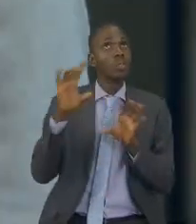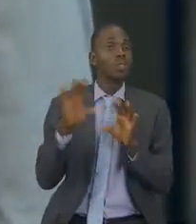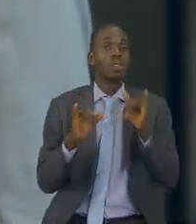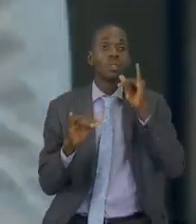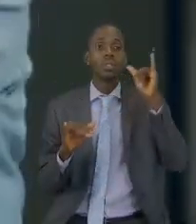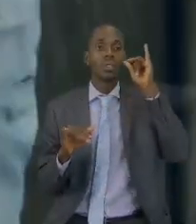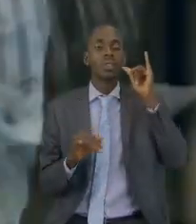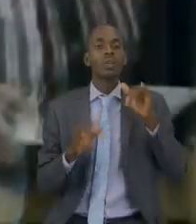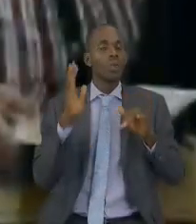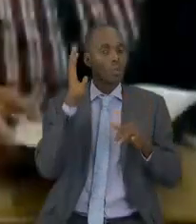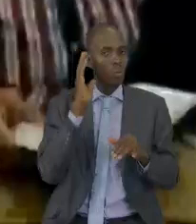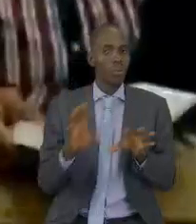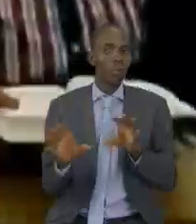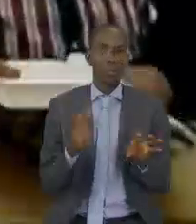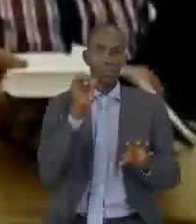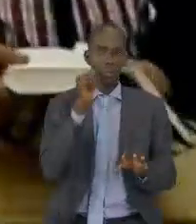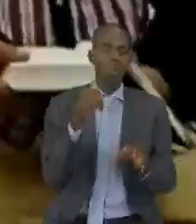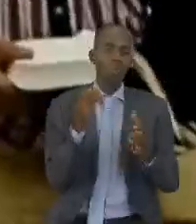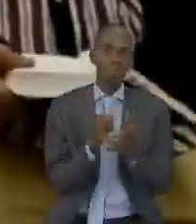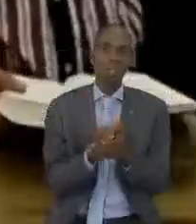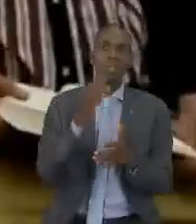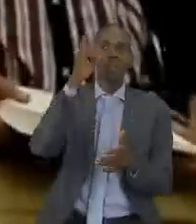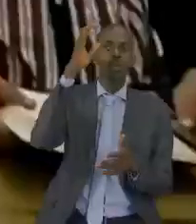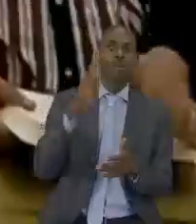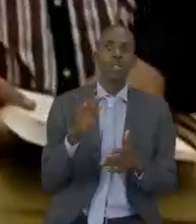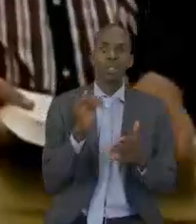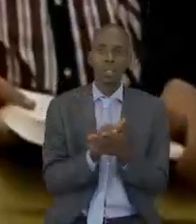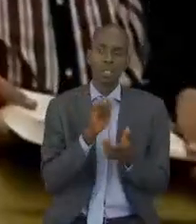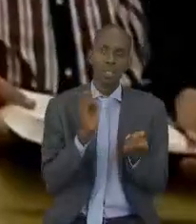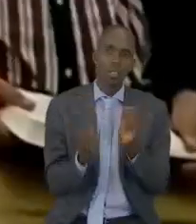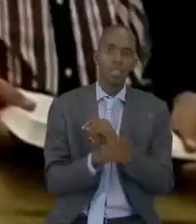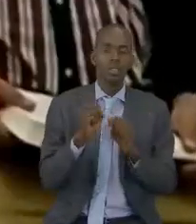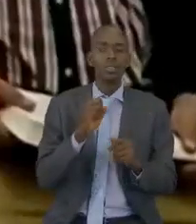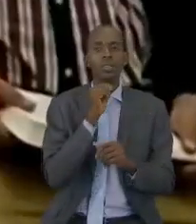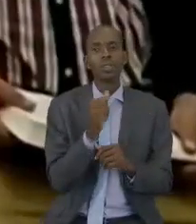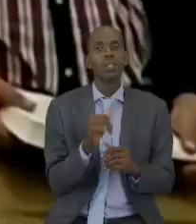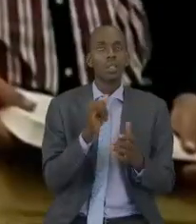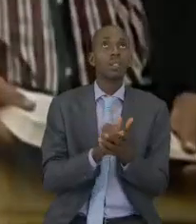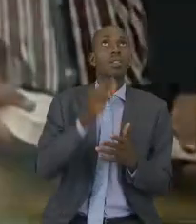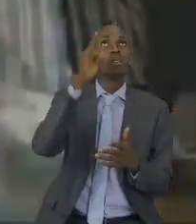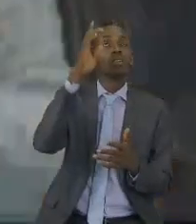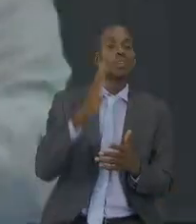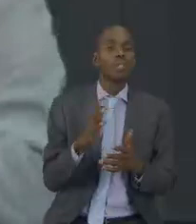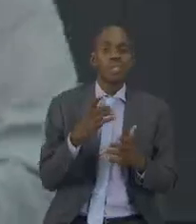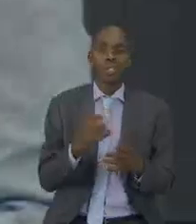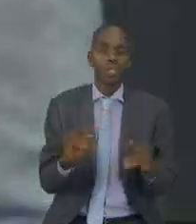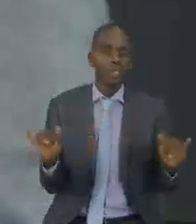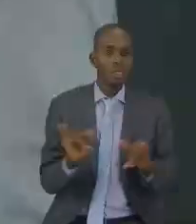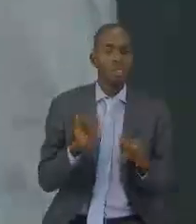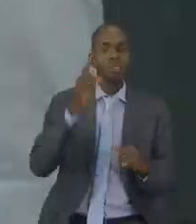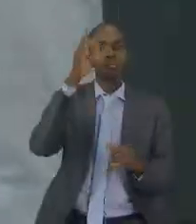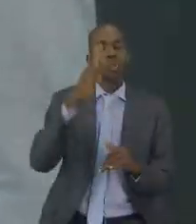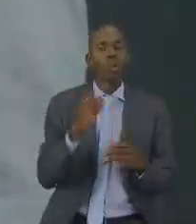doing tomorrow. That God that changes not, that God, the same God that